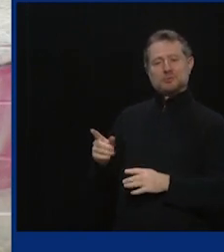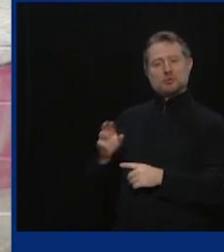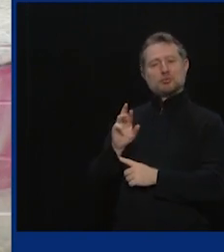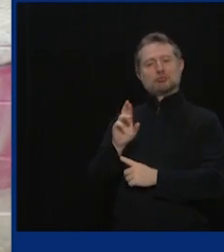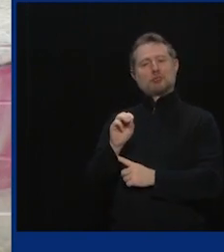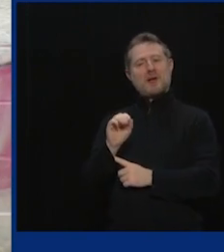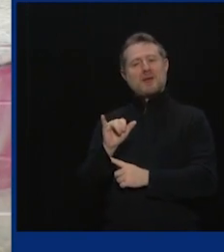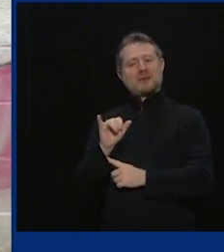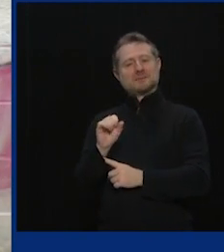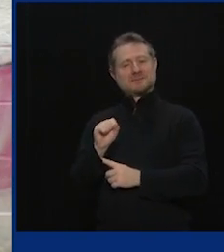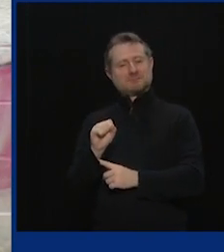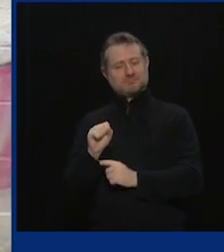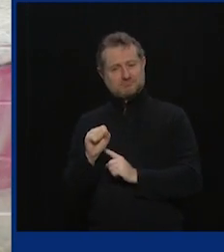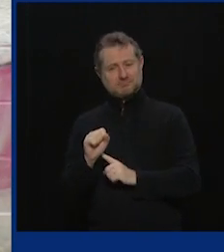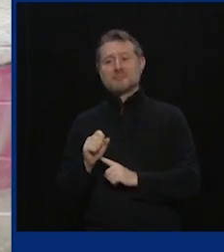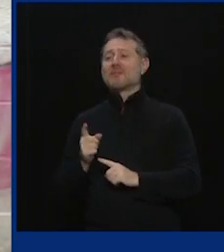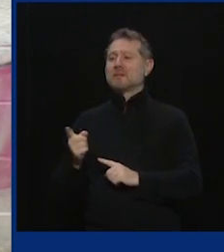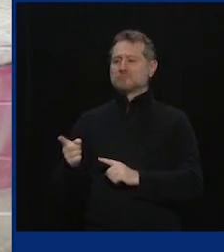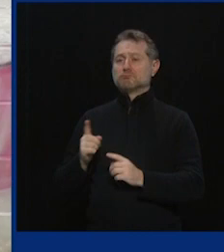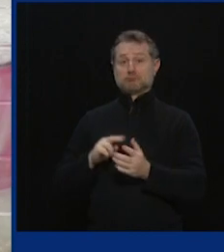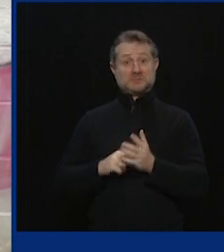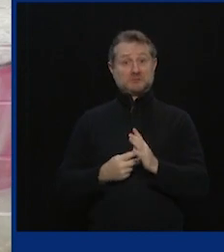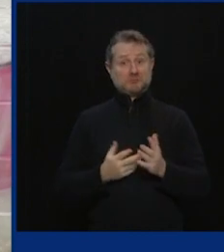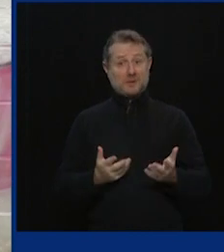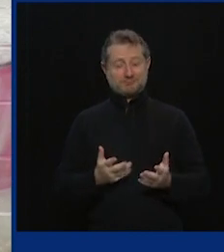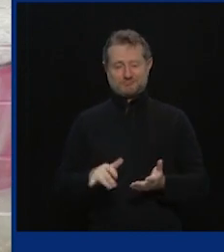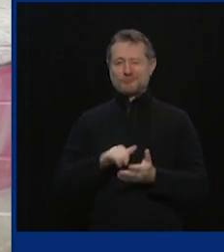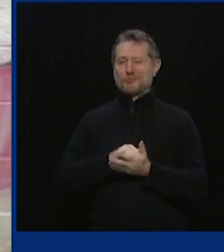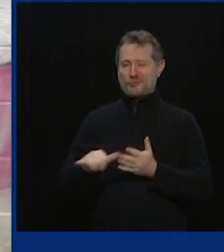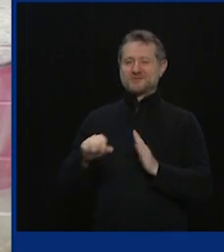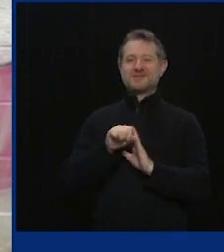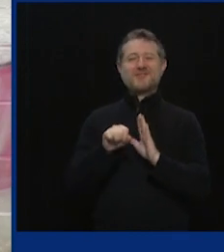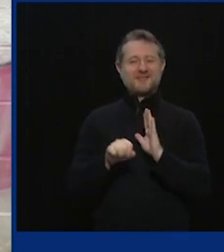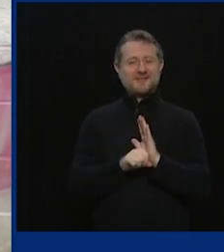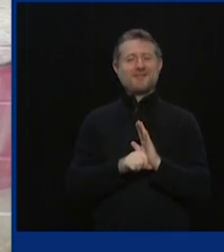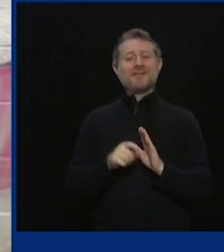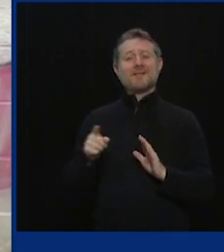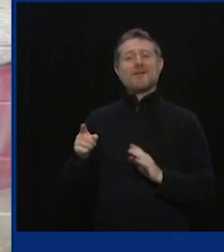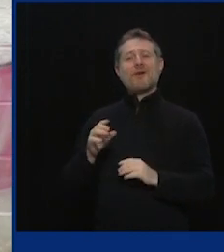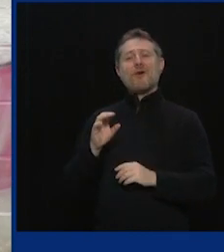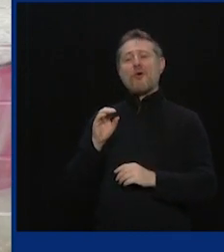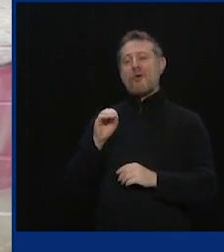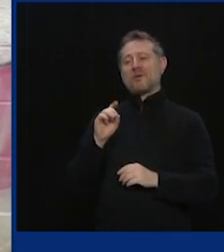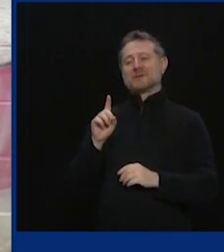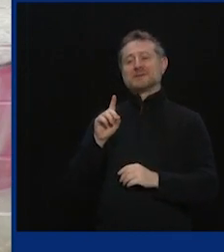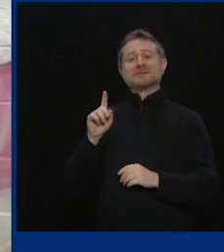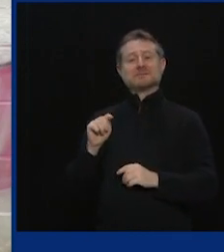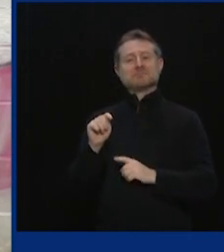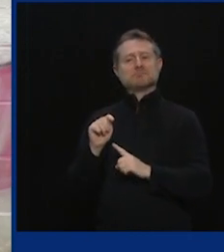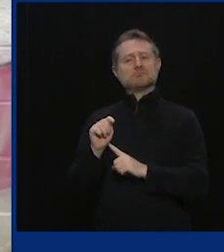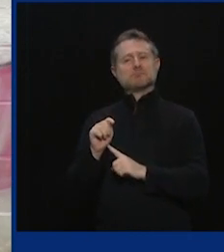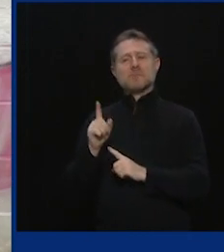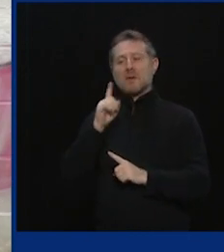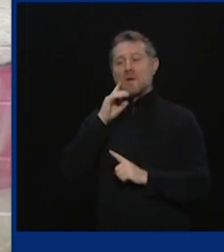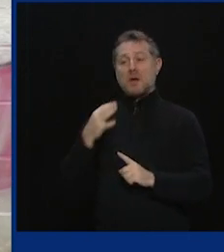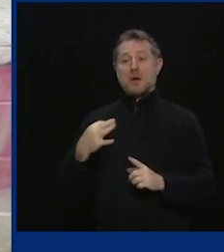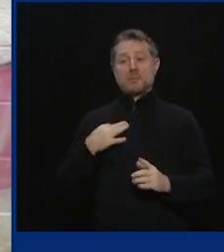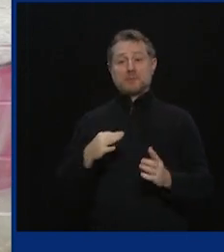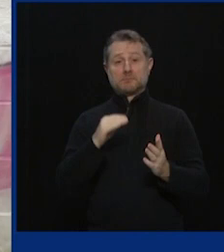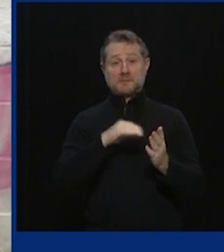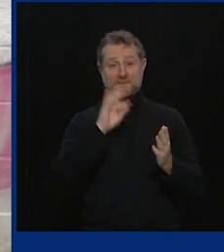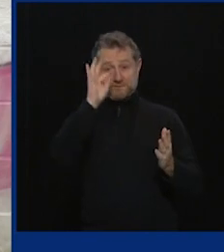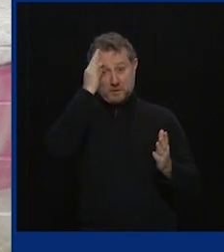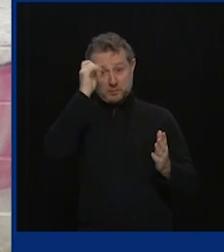of Temporary and Disability Assistance will apply to the federal government for authorization to operate this statewide restaurant hot